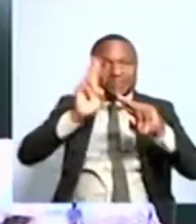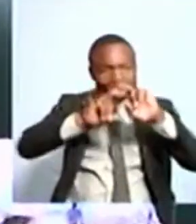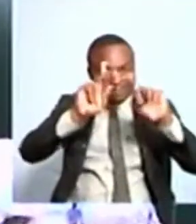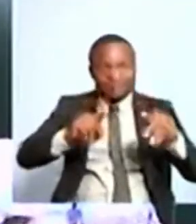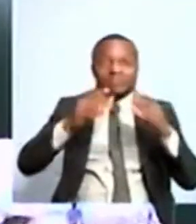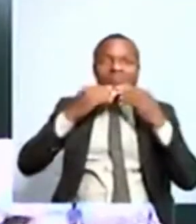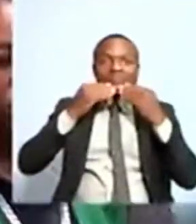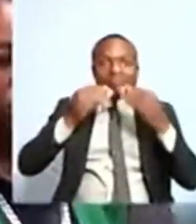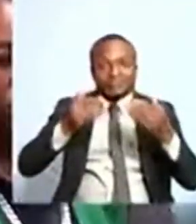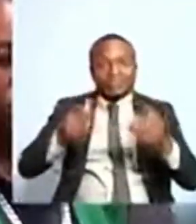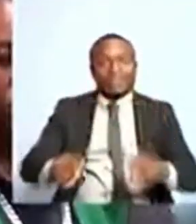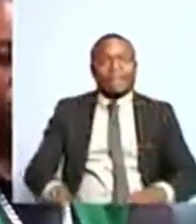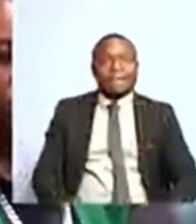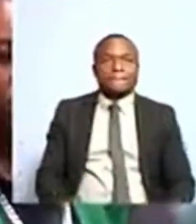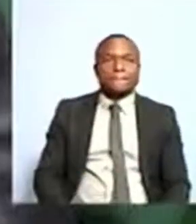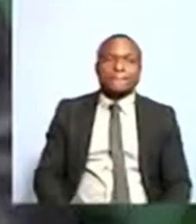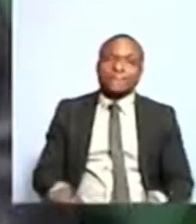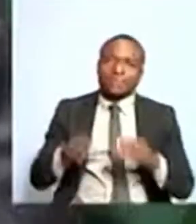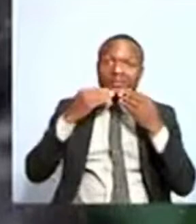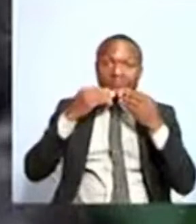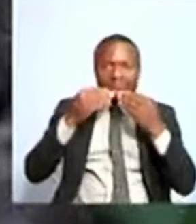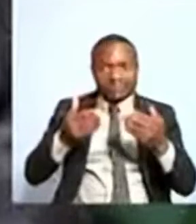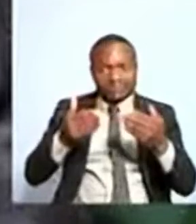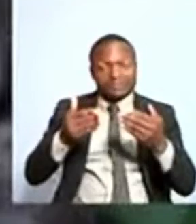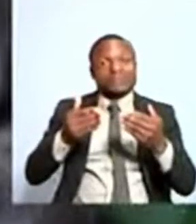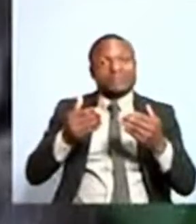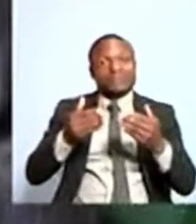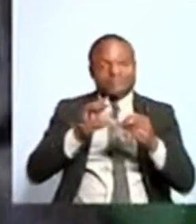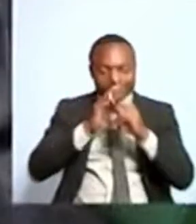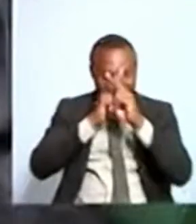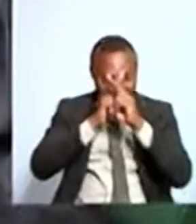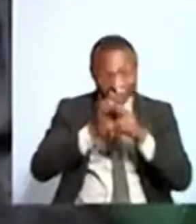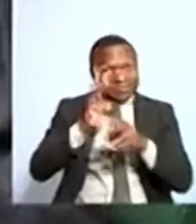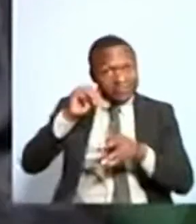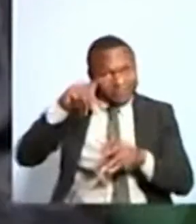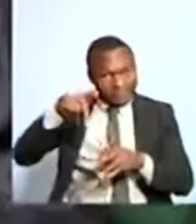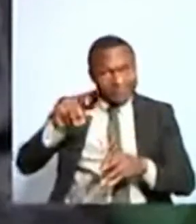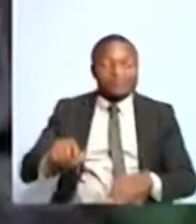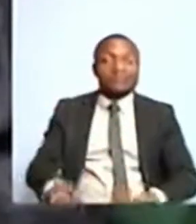thank you. Thank you. Thank you, Honorable Member.